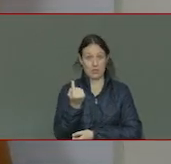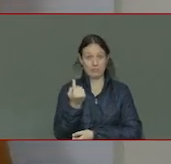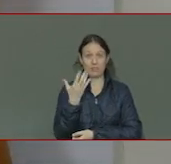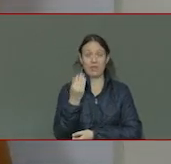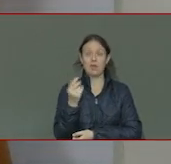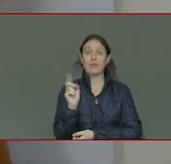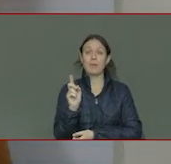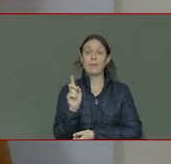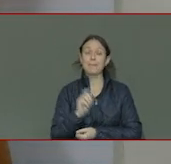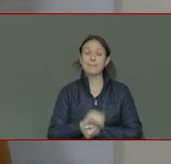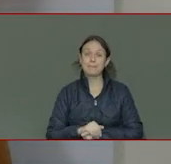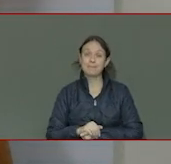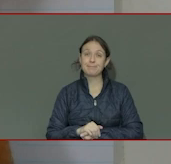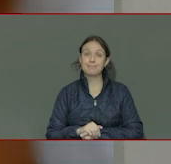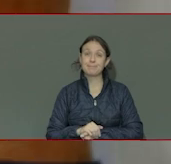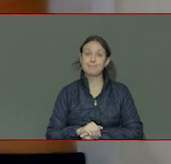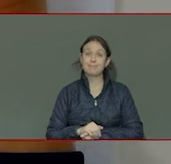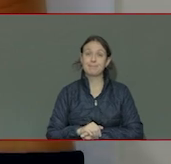have